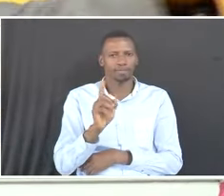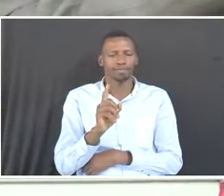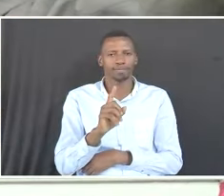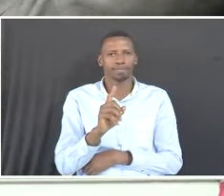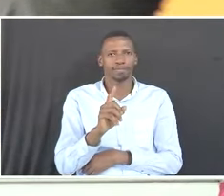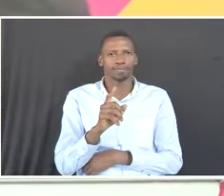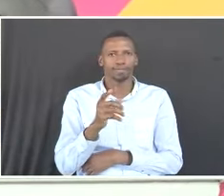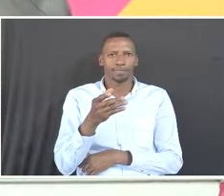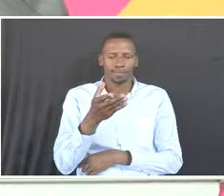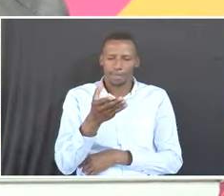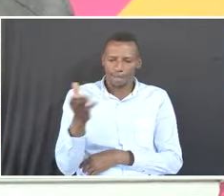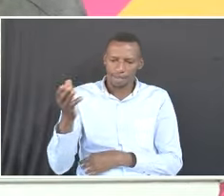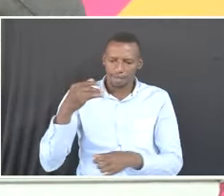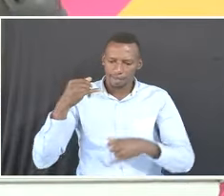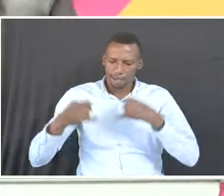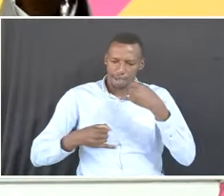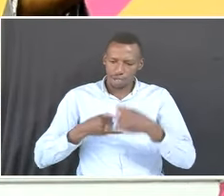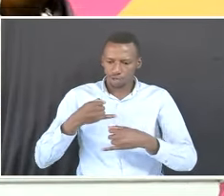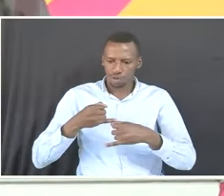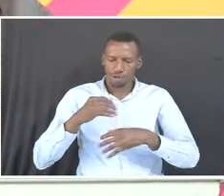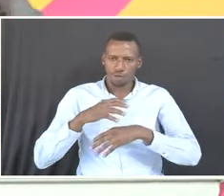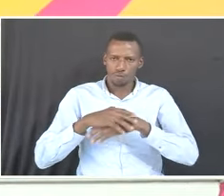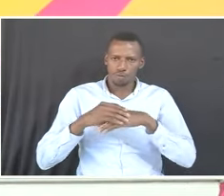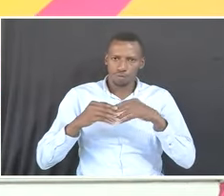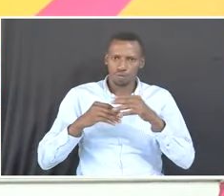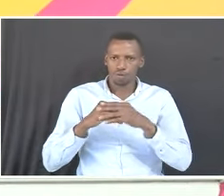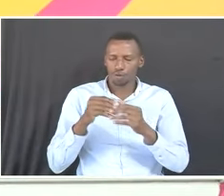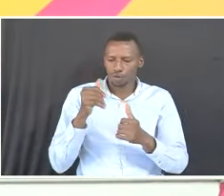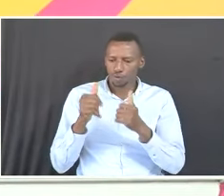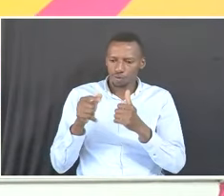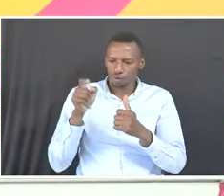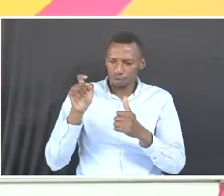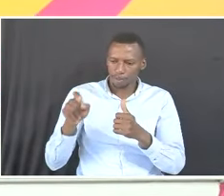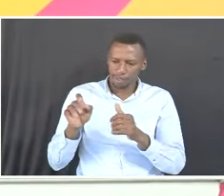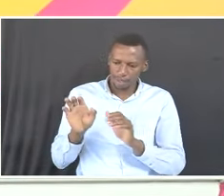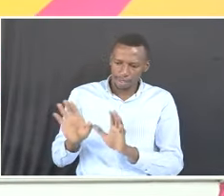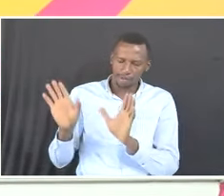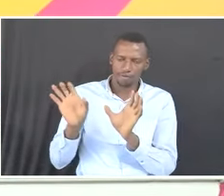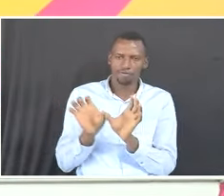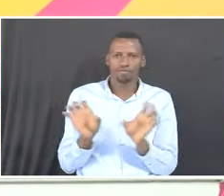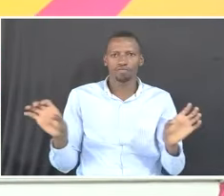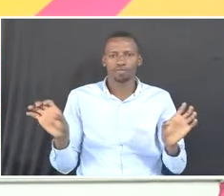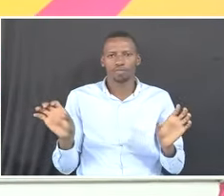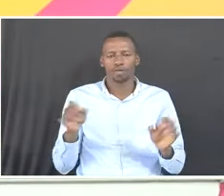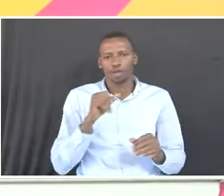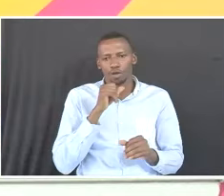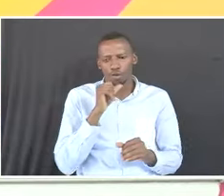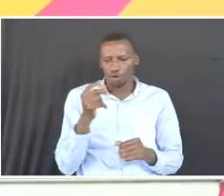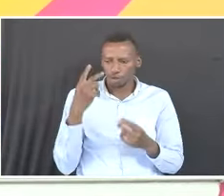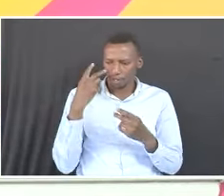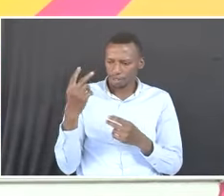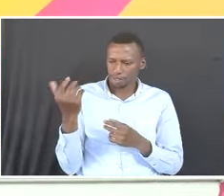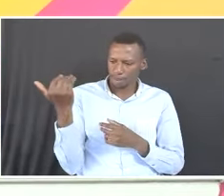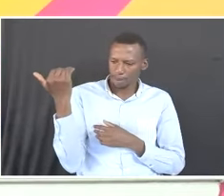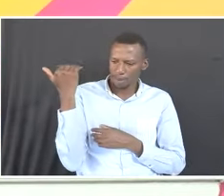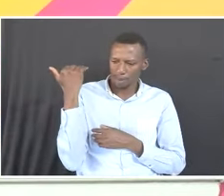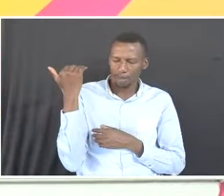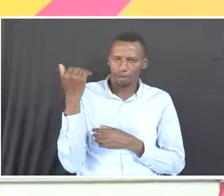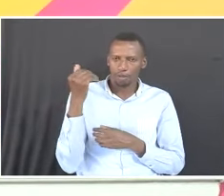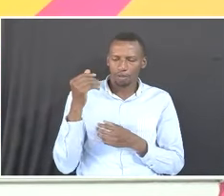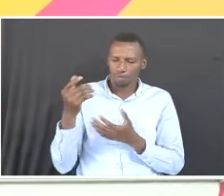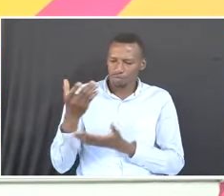those pursuits and the pleasures and the companions from which you must forever separate. Look not behind you to reason with the